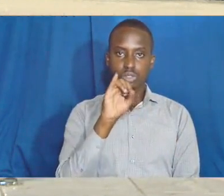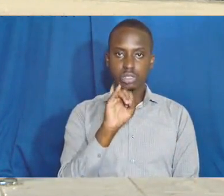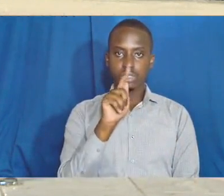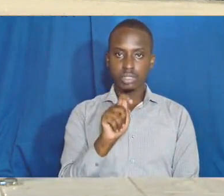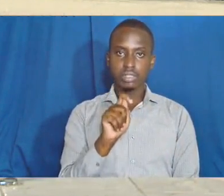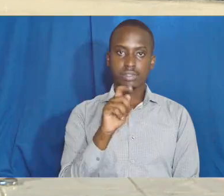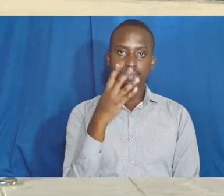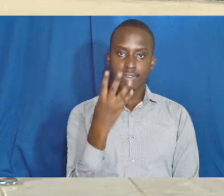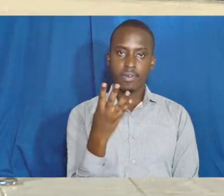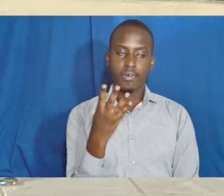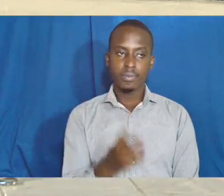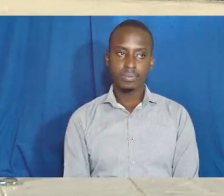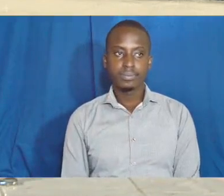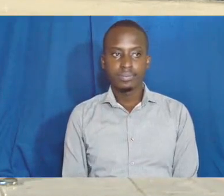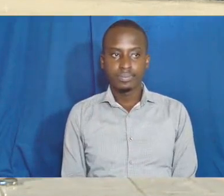4.